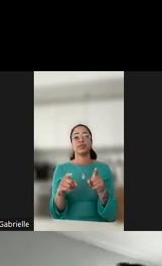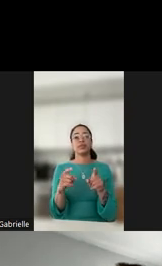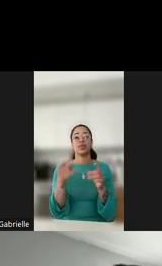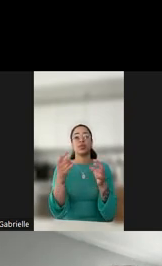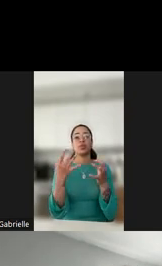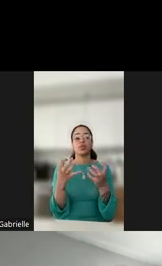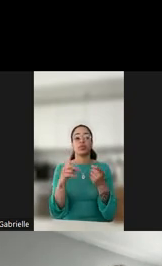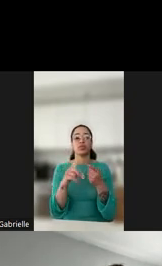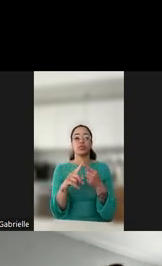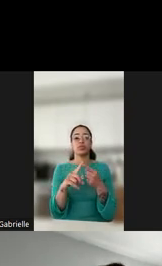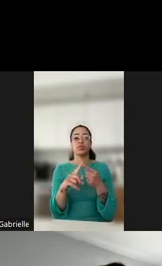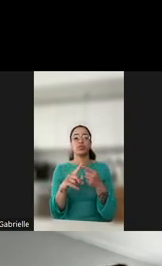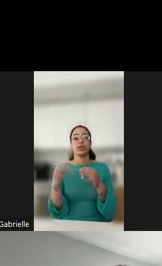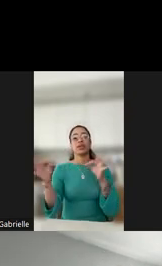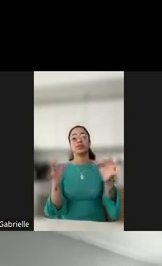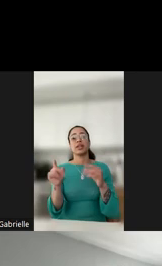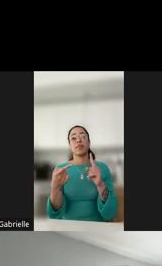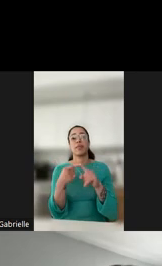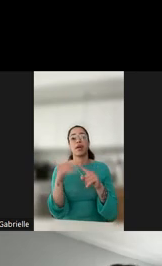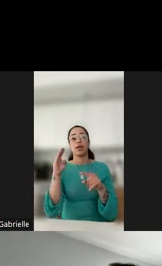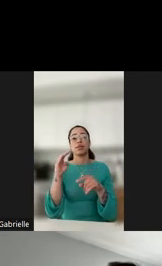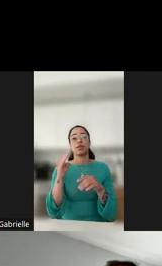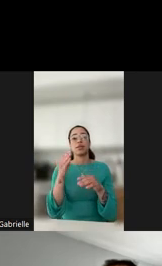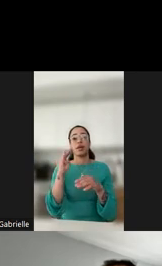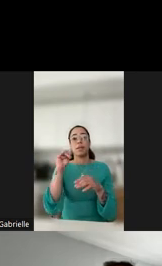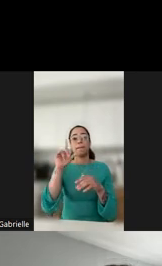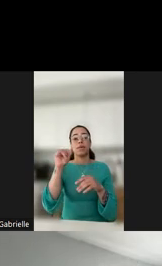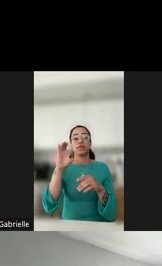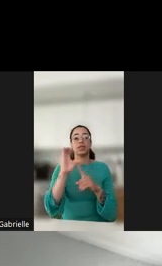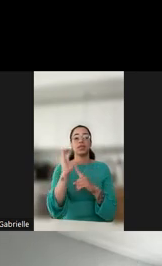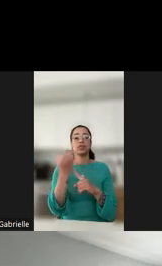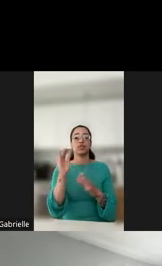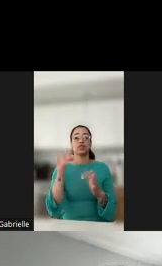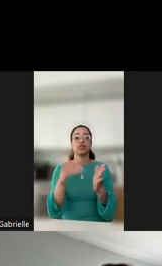then we can go to the Zhongxue program. Next slide, please.